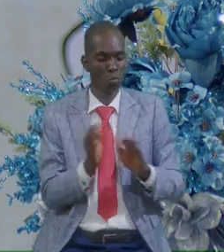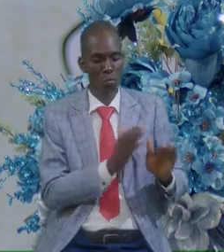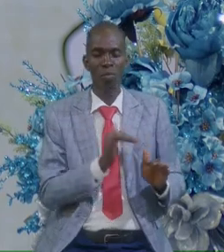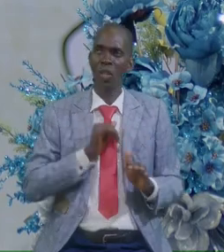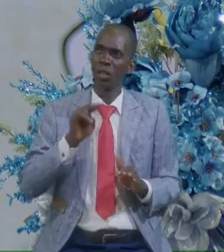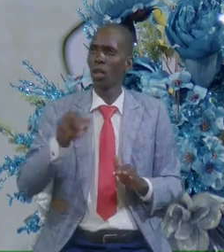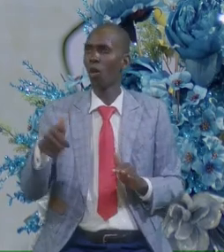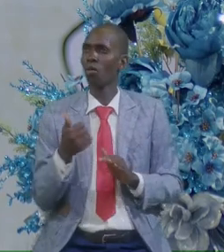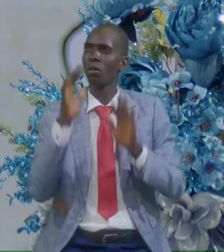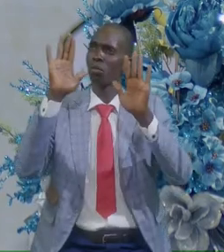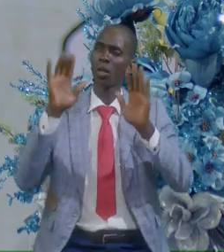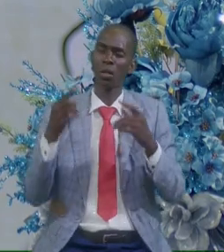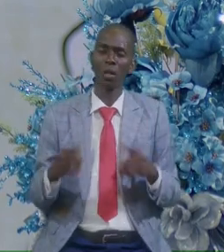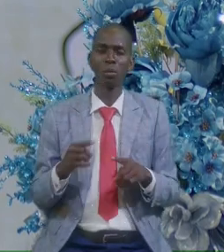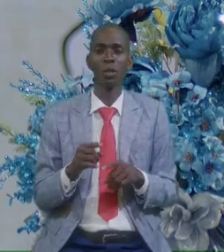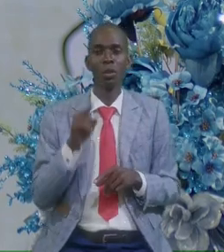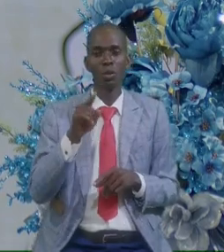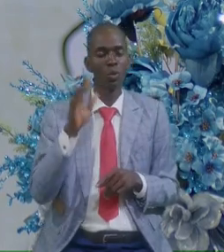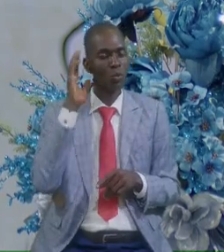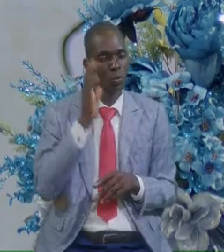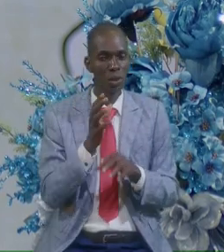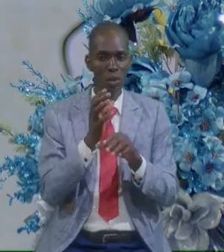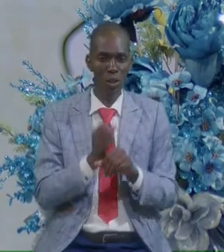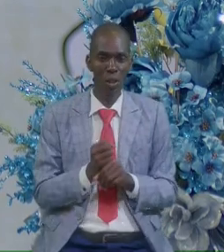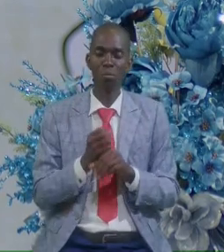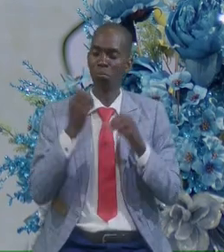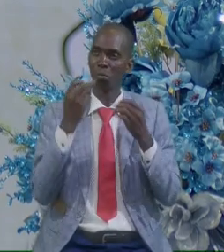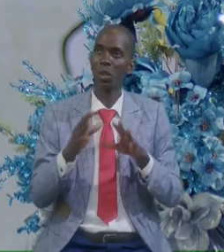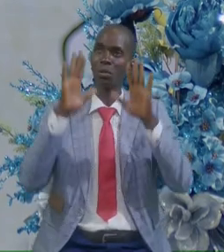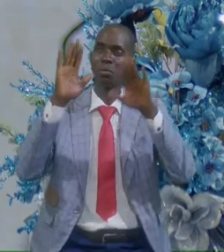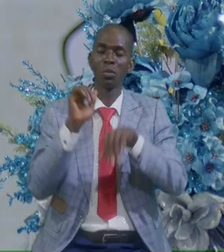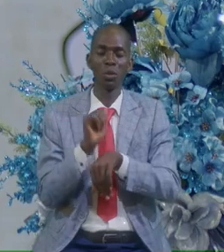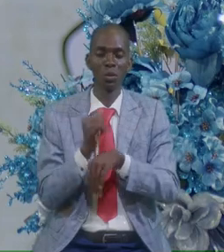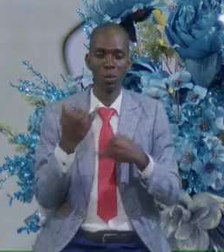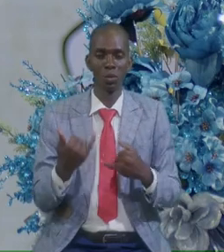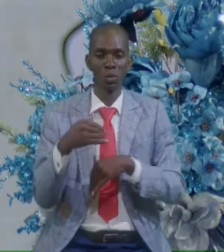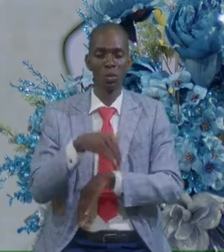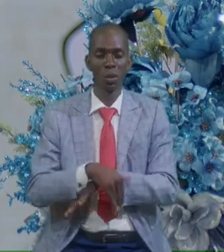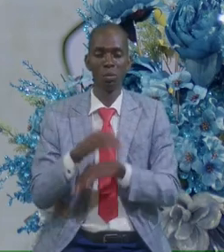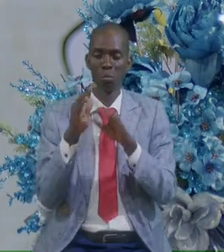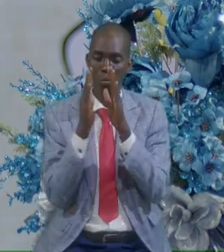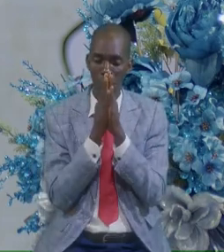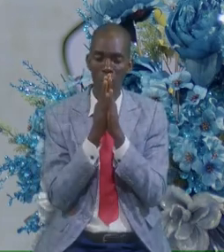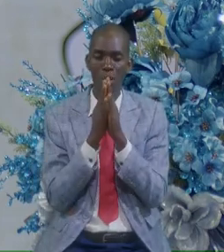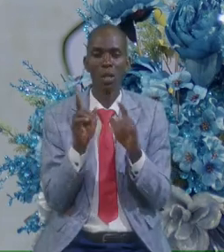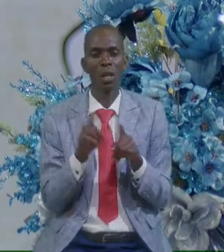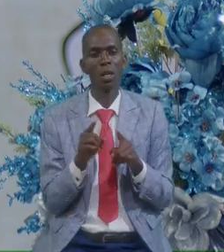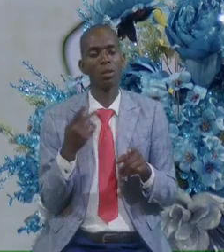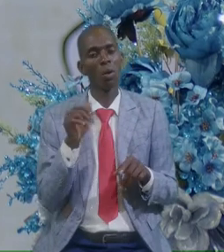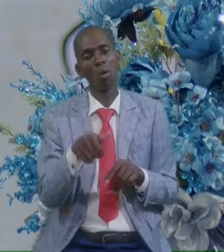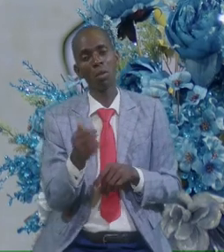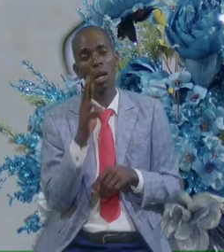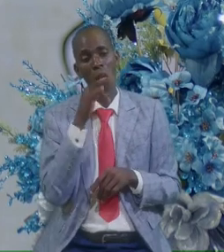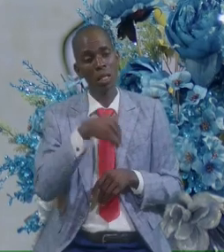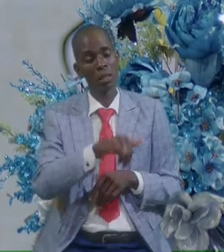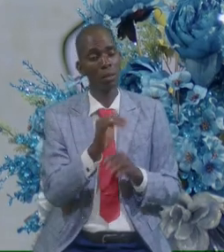one. You are getting triple miracles today. Open your mouth and start talking to God while we are waiting for the counselors to signal us that they are